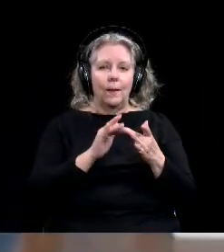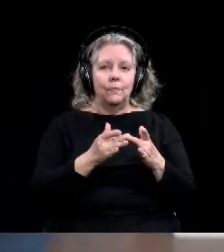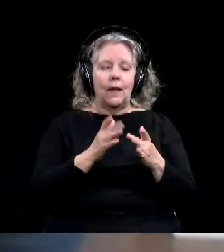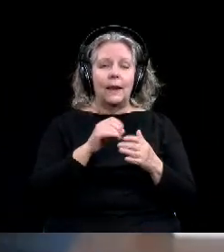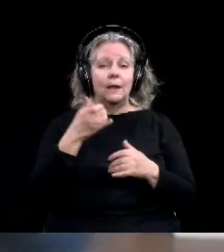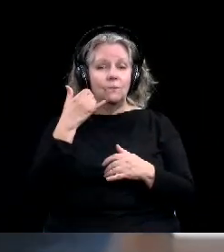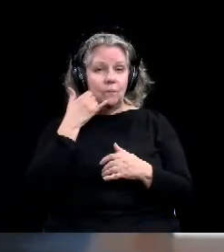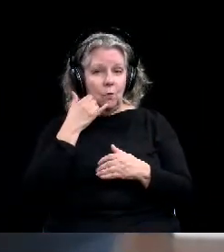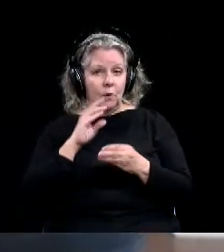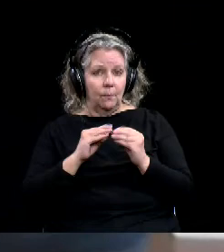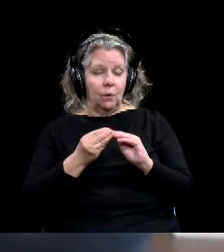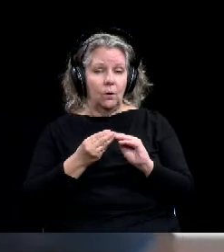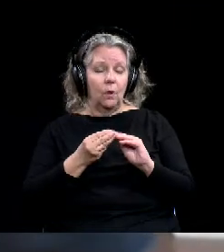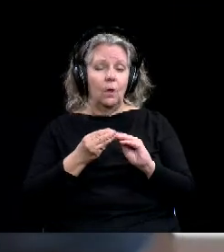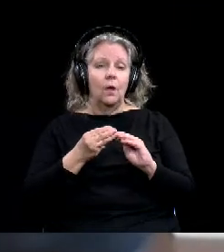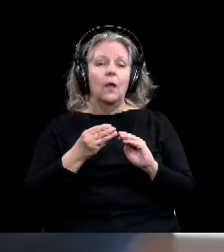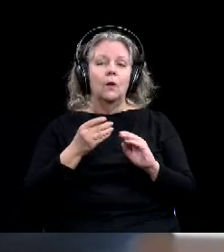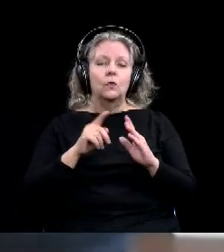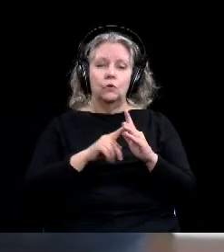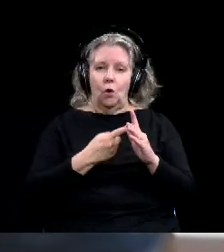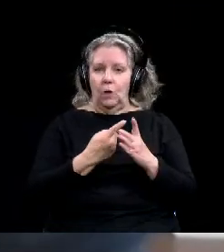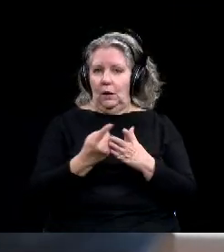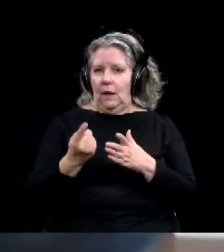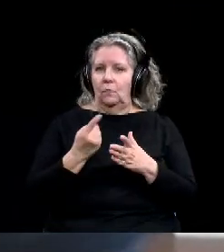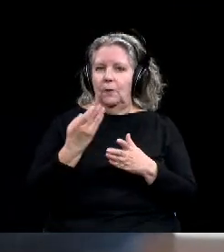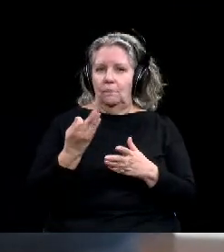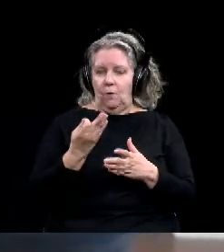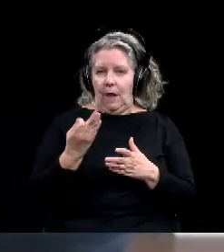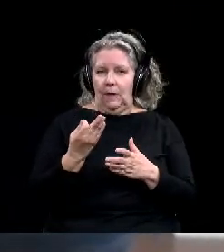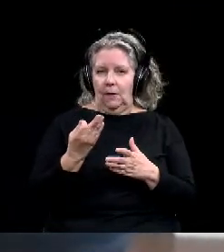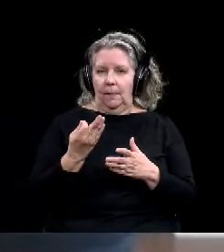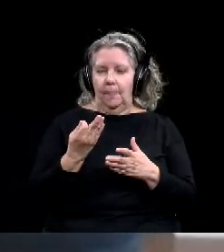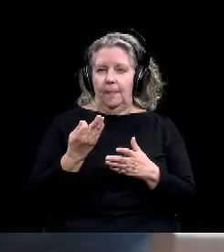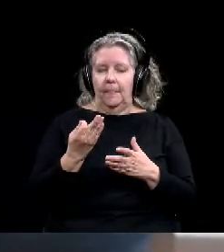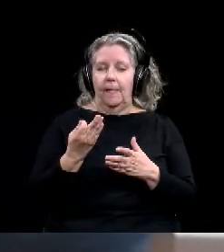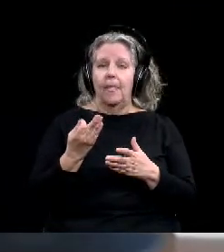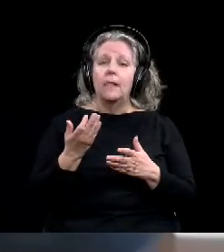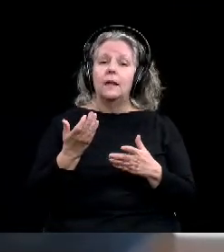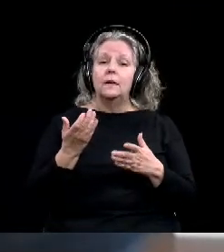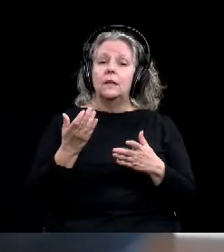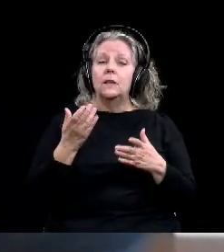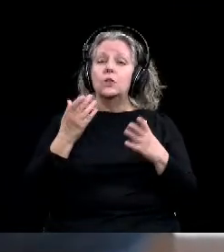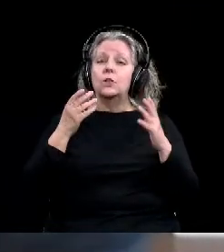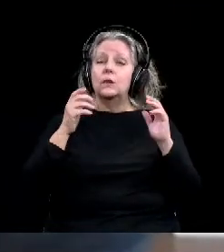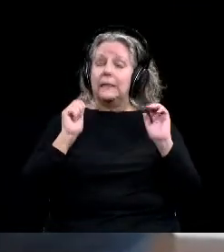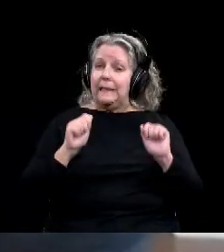week, and individuals can access appointments online at